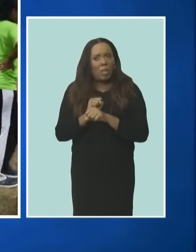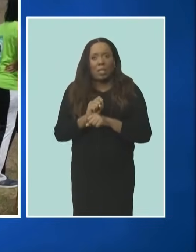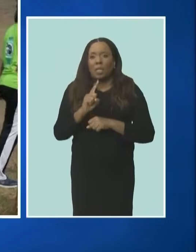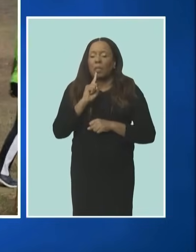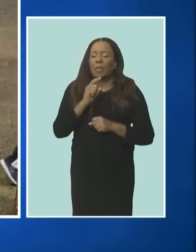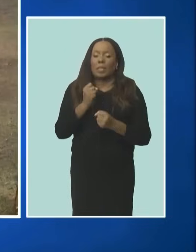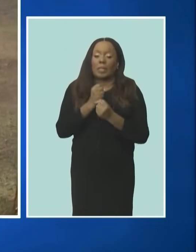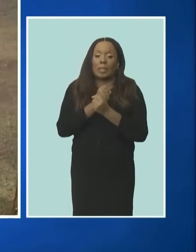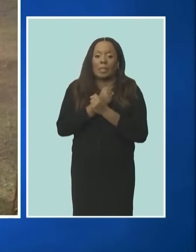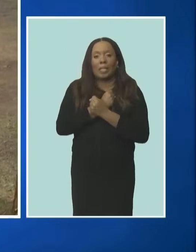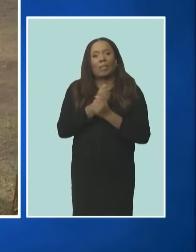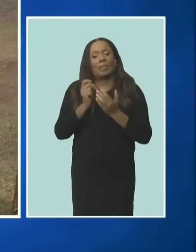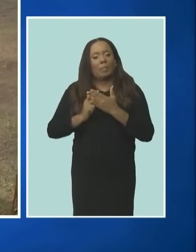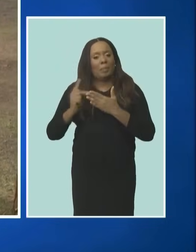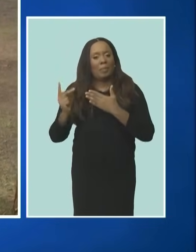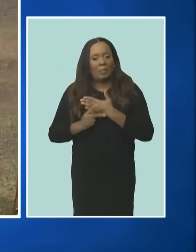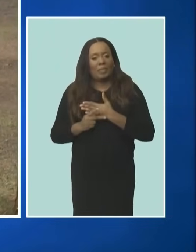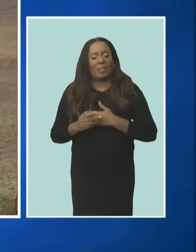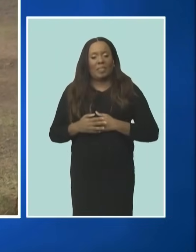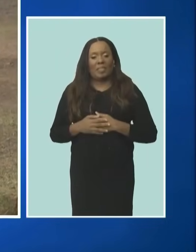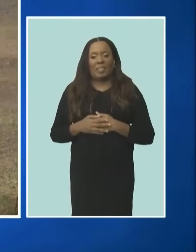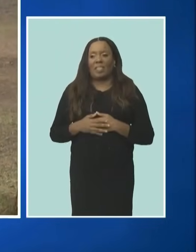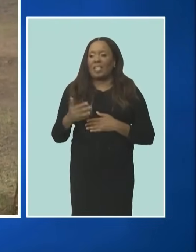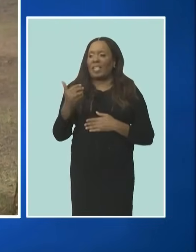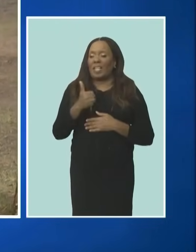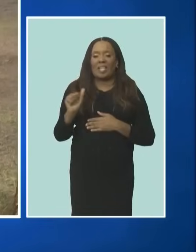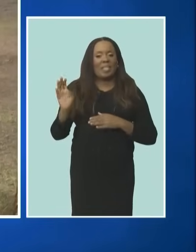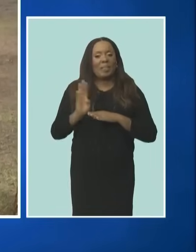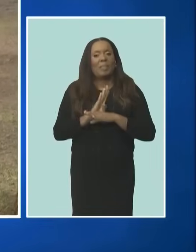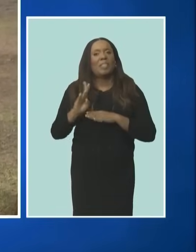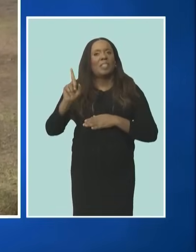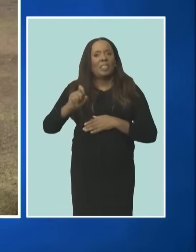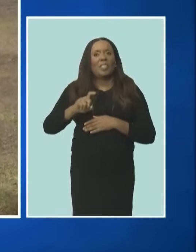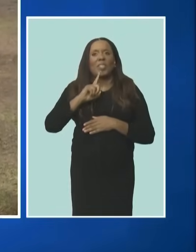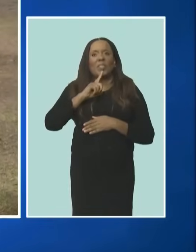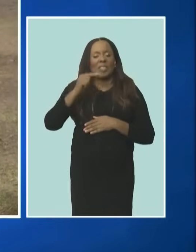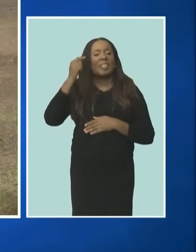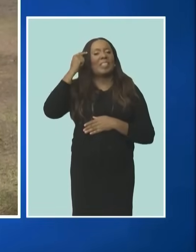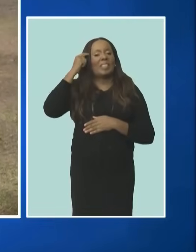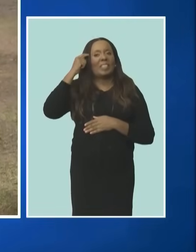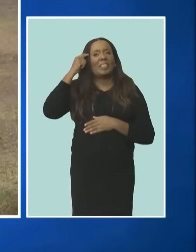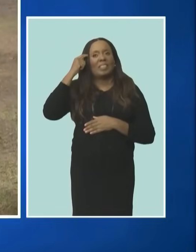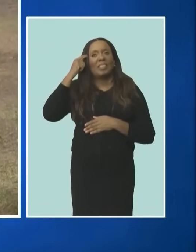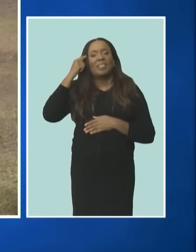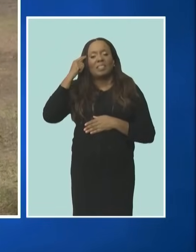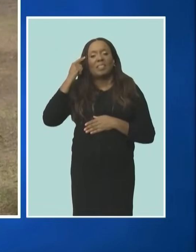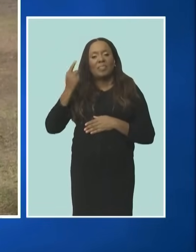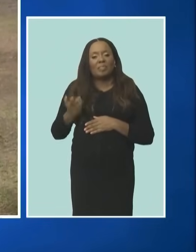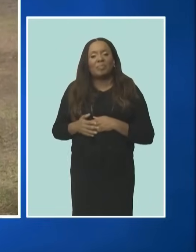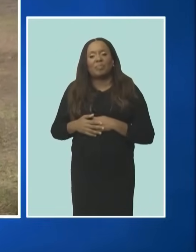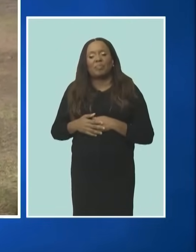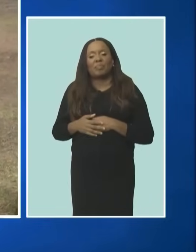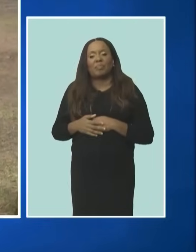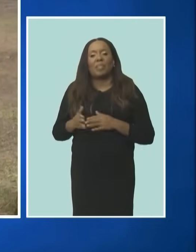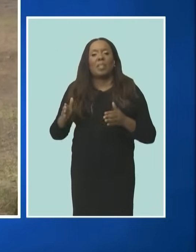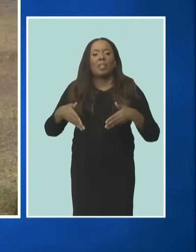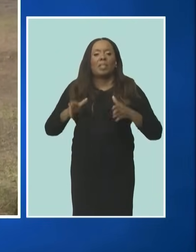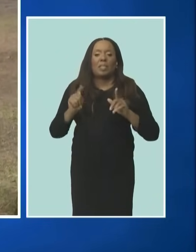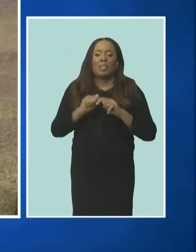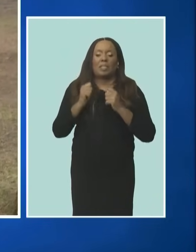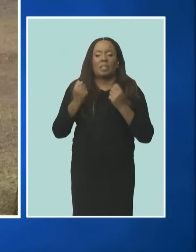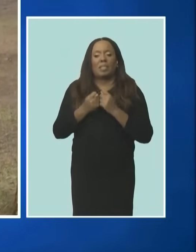put it together. It's something that any business should consider to plug in Higher Heights and let their team